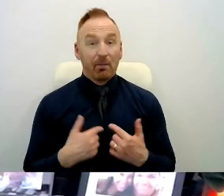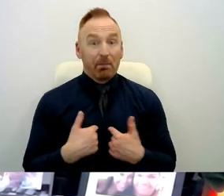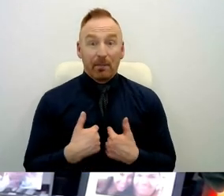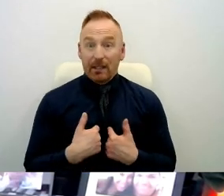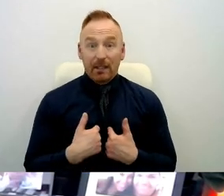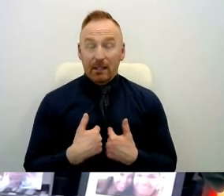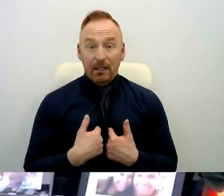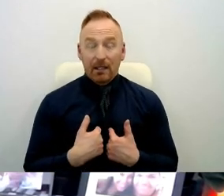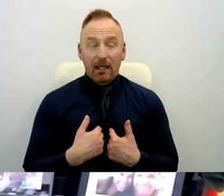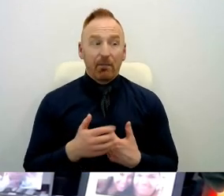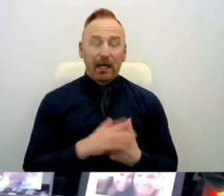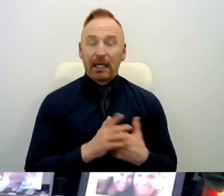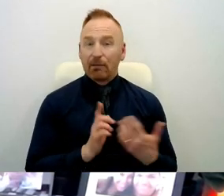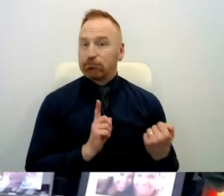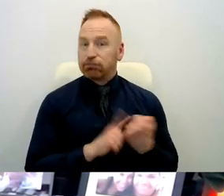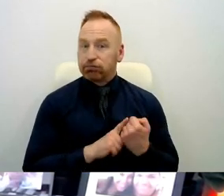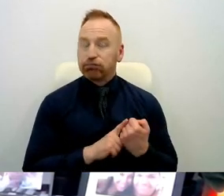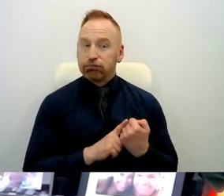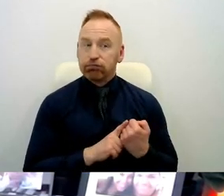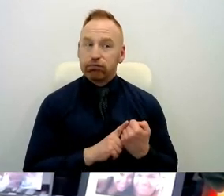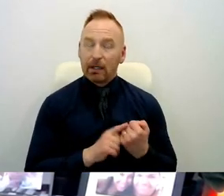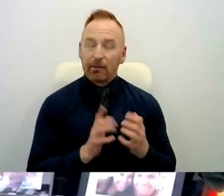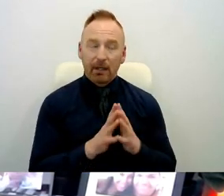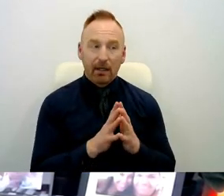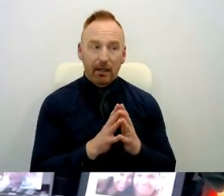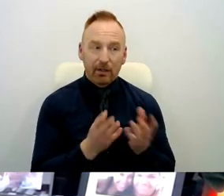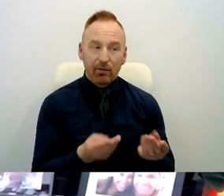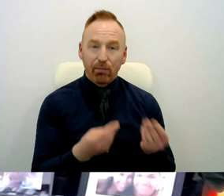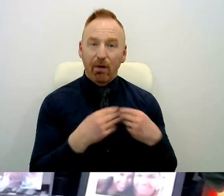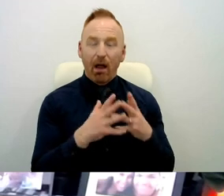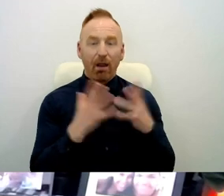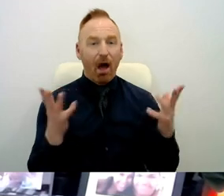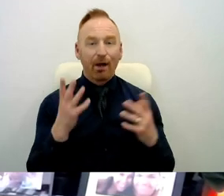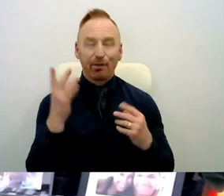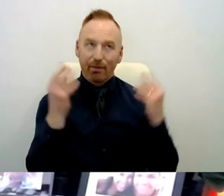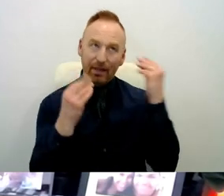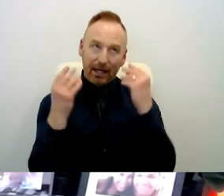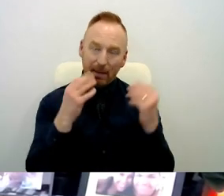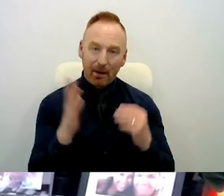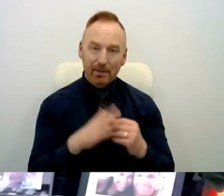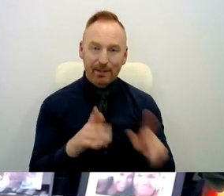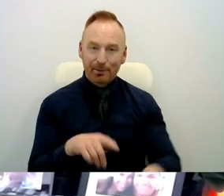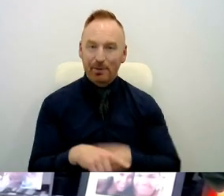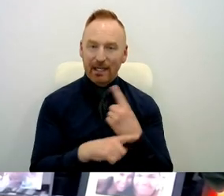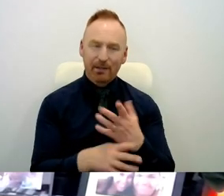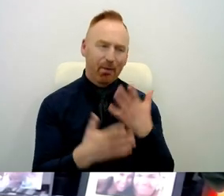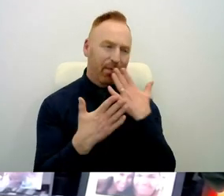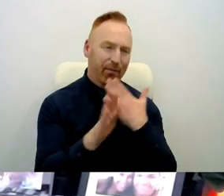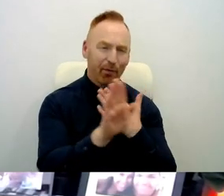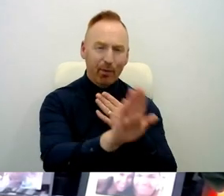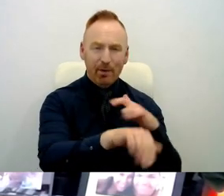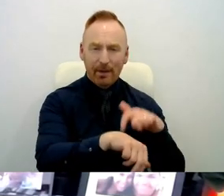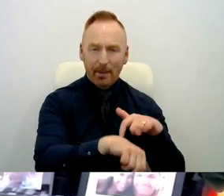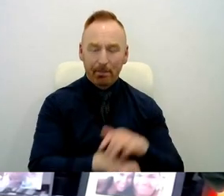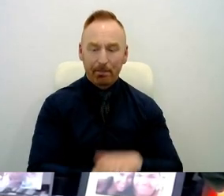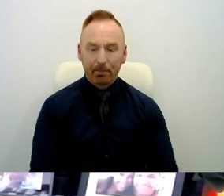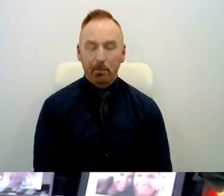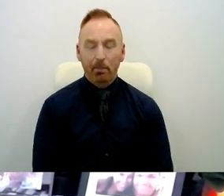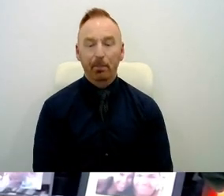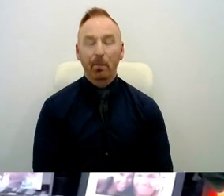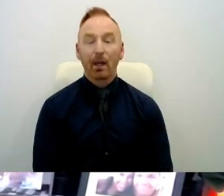been, I know for me, especially very impactful, and you've given us a lot to think about today. So thank you so much again for your